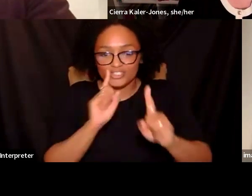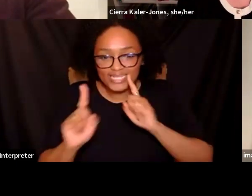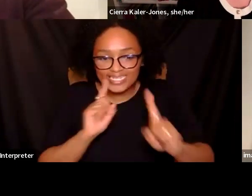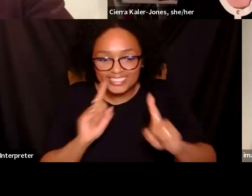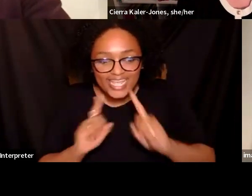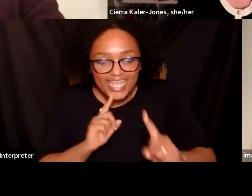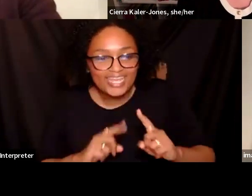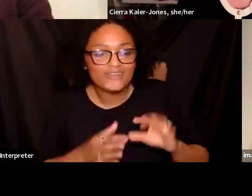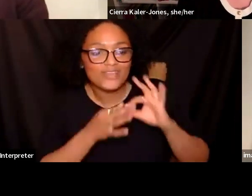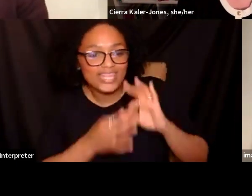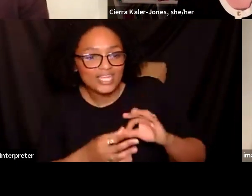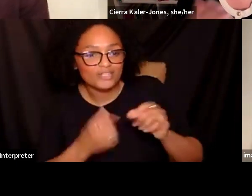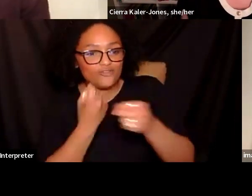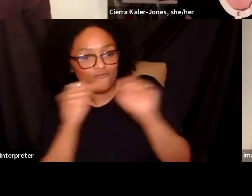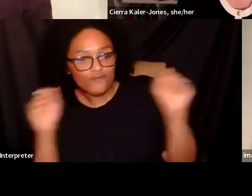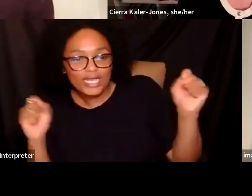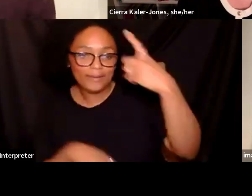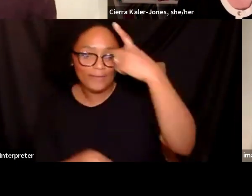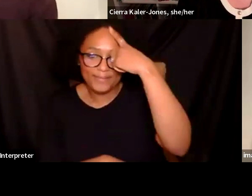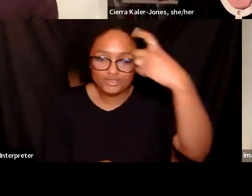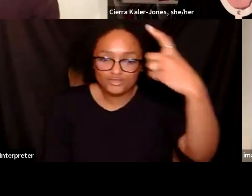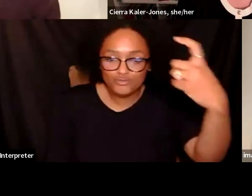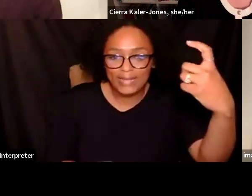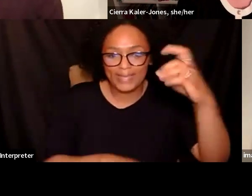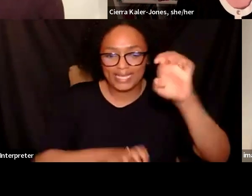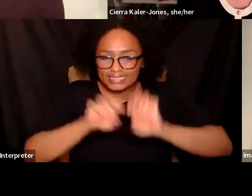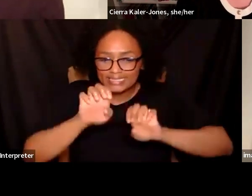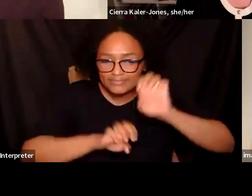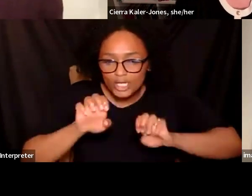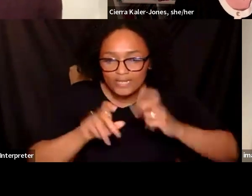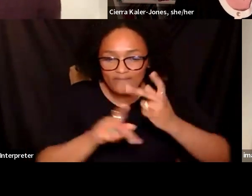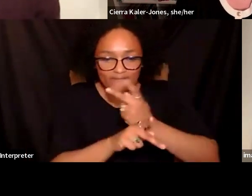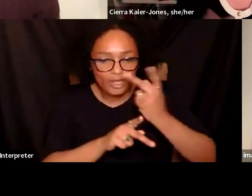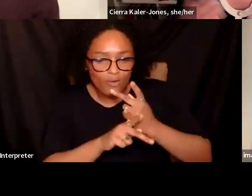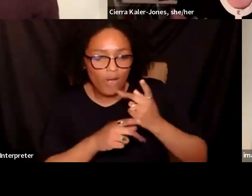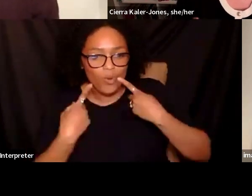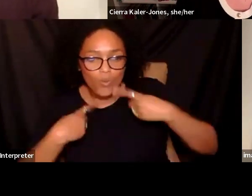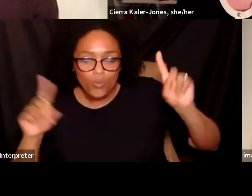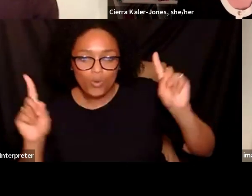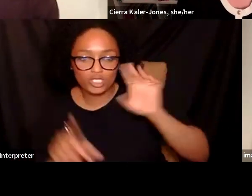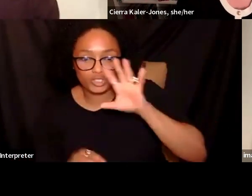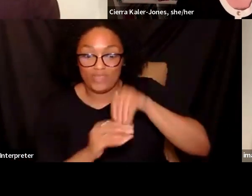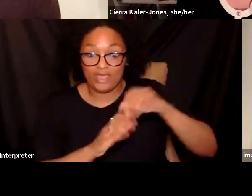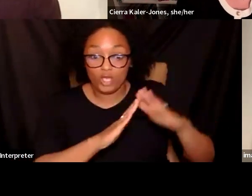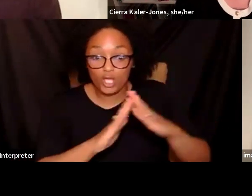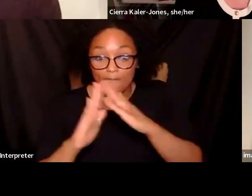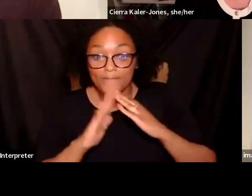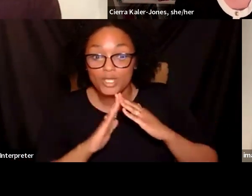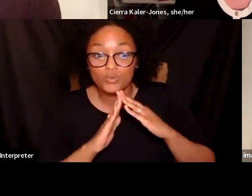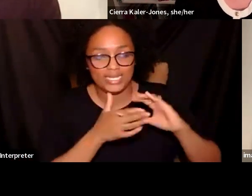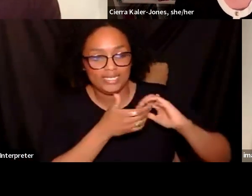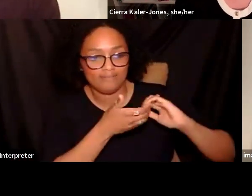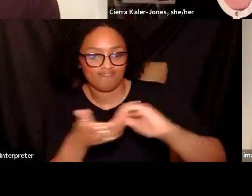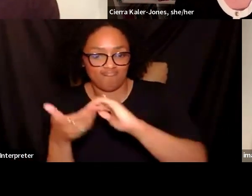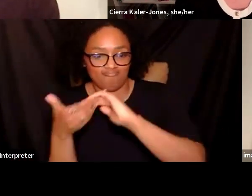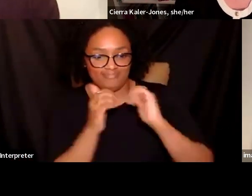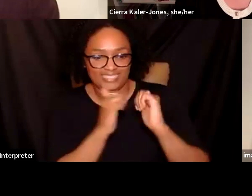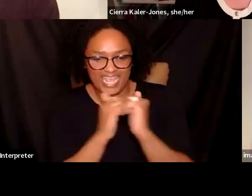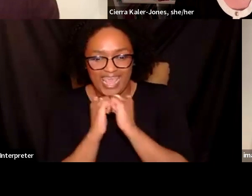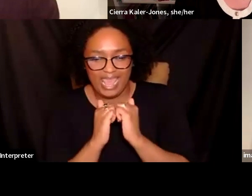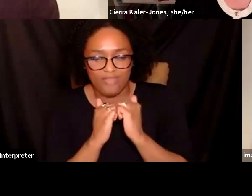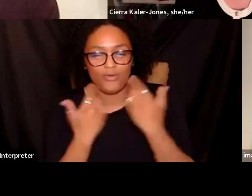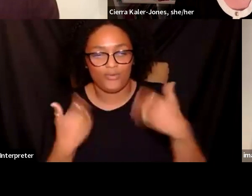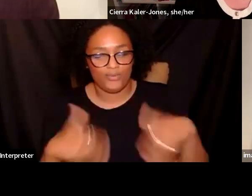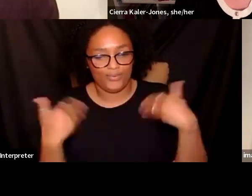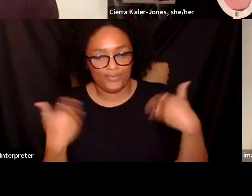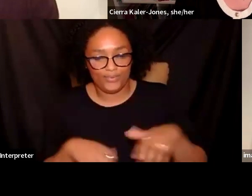experiments in freedom, right? How do we continue to do that work, and how do we do it in community? How do we do it together? And so